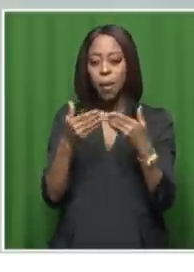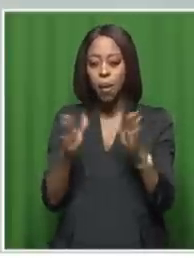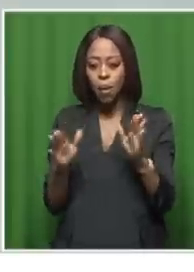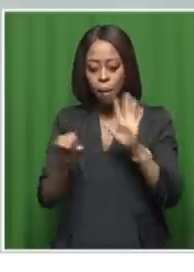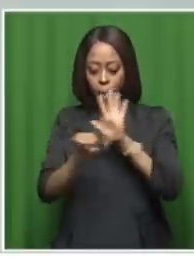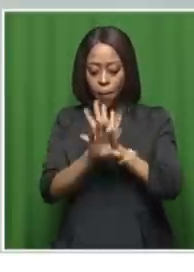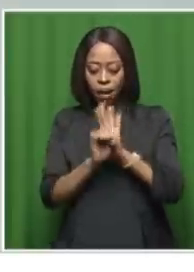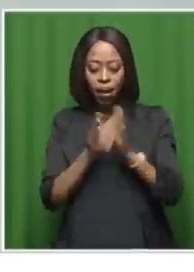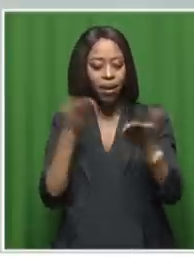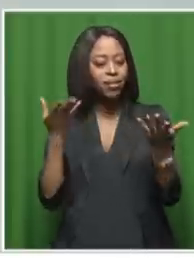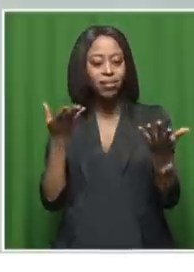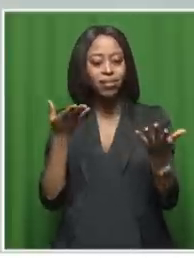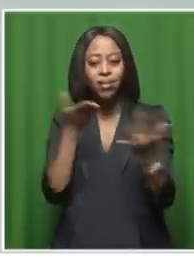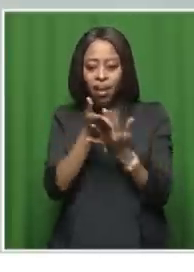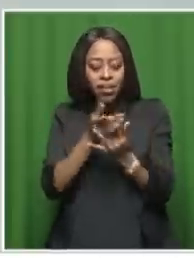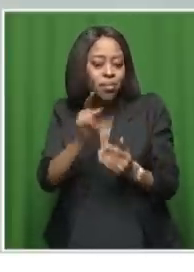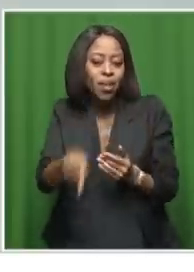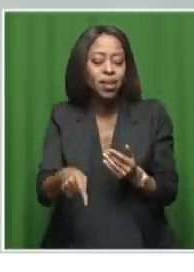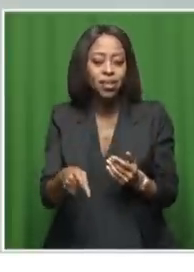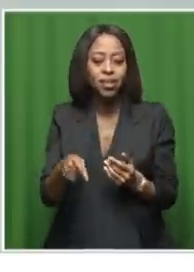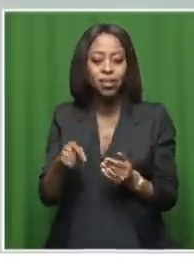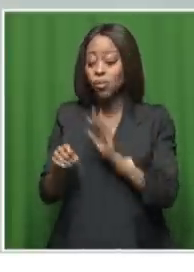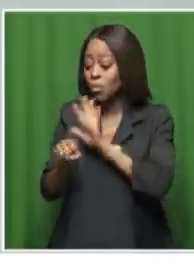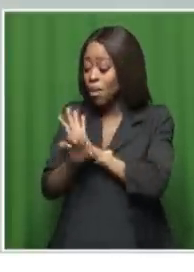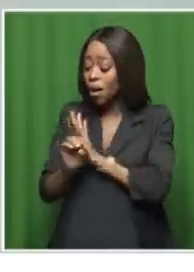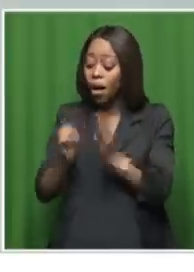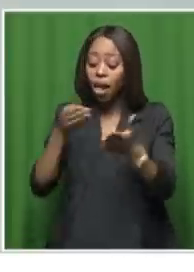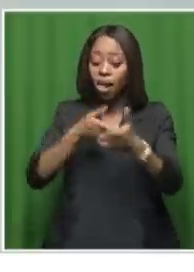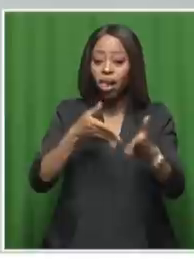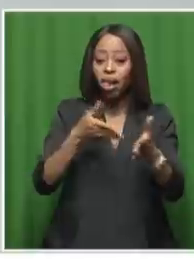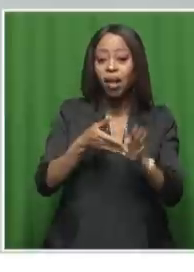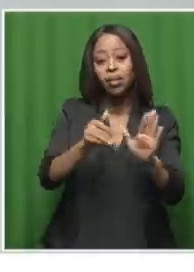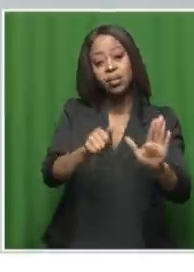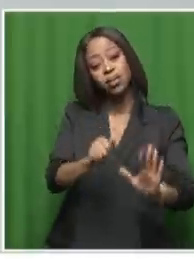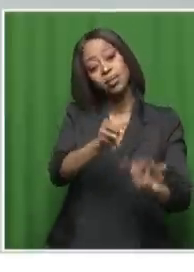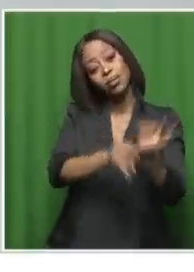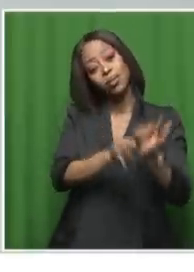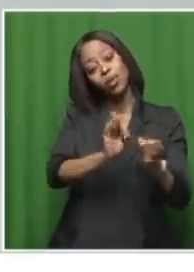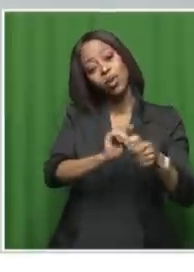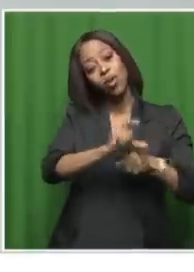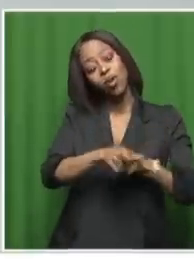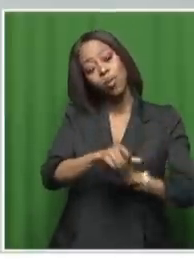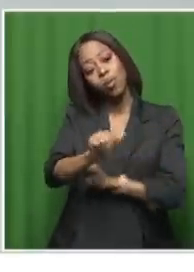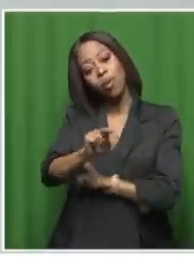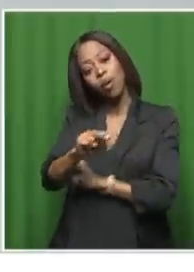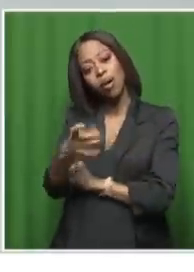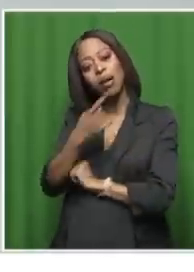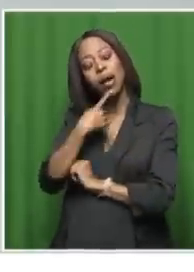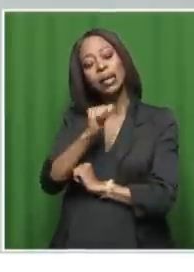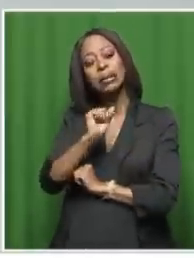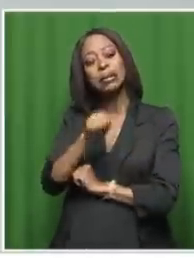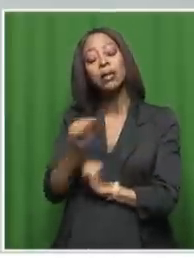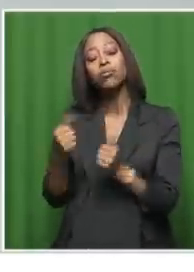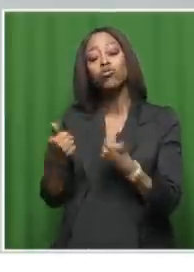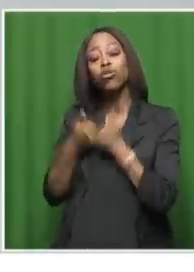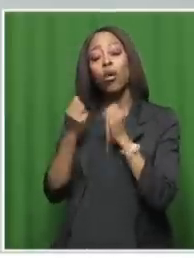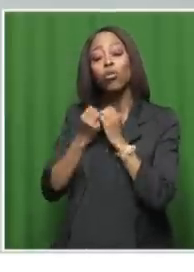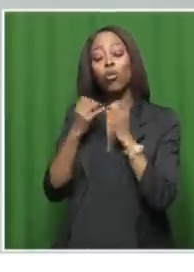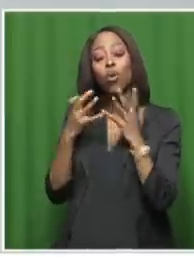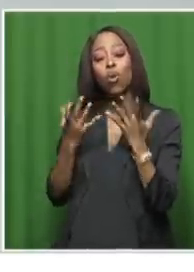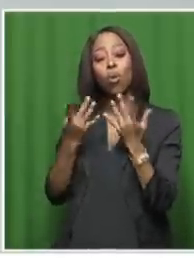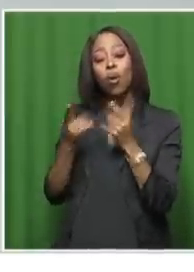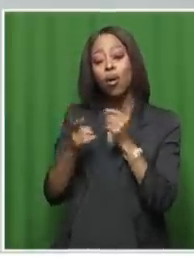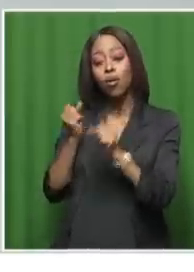market access. Again, the sixth policy conference of the ANC acknowledged that our greatest challenge over the years of